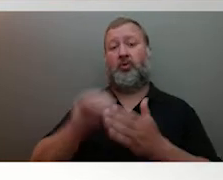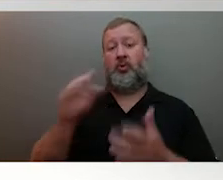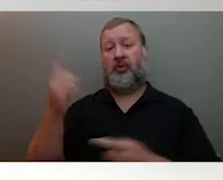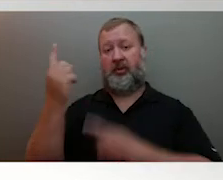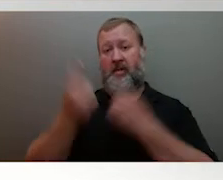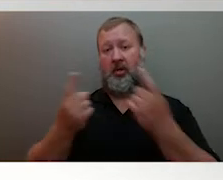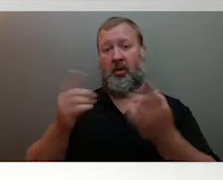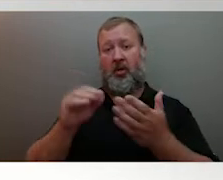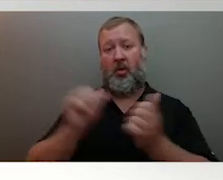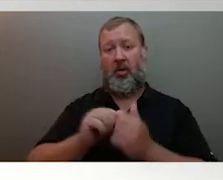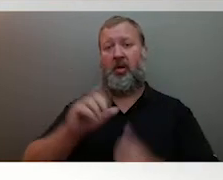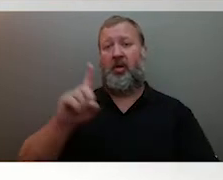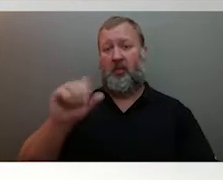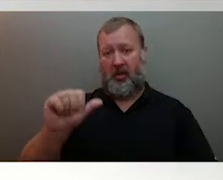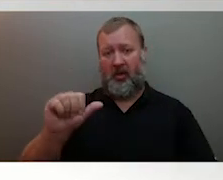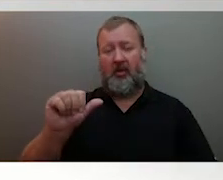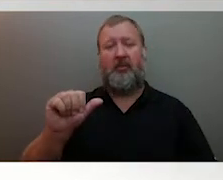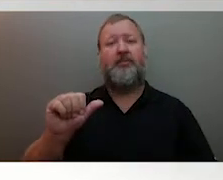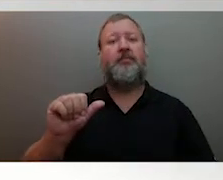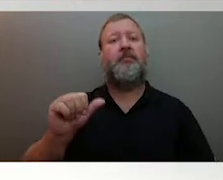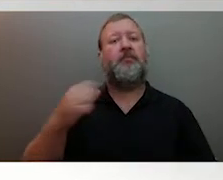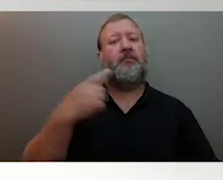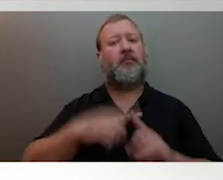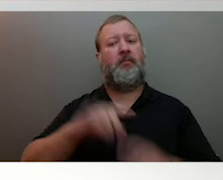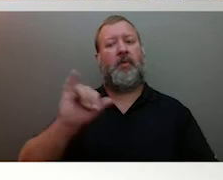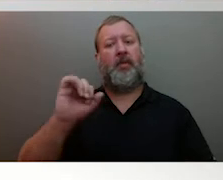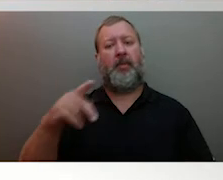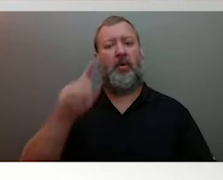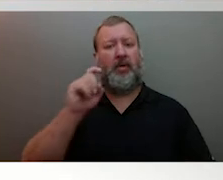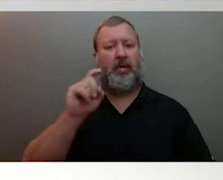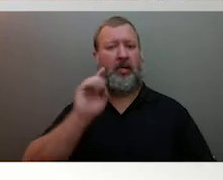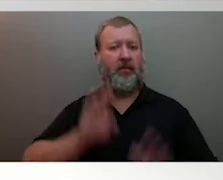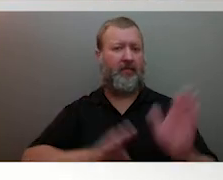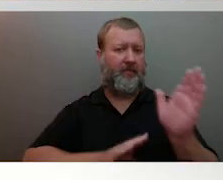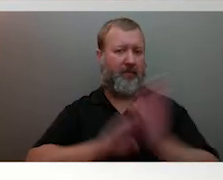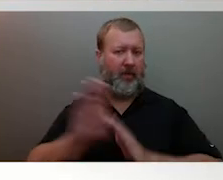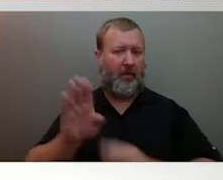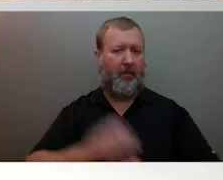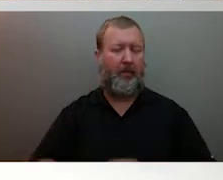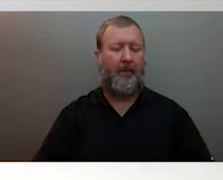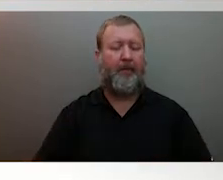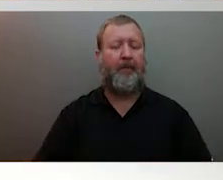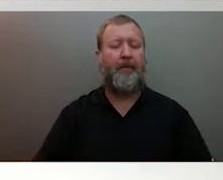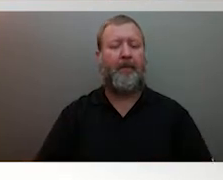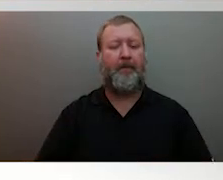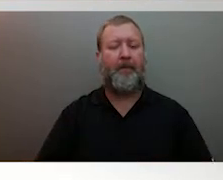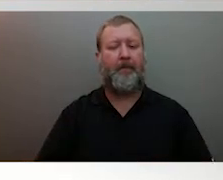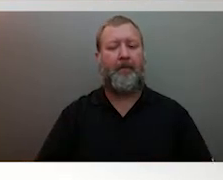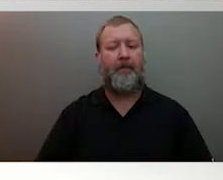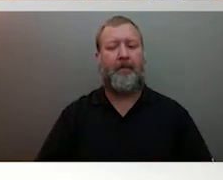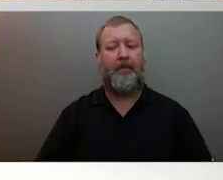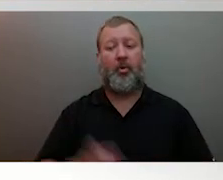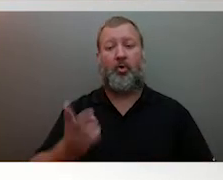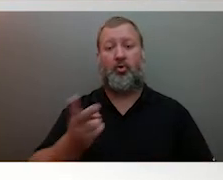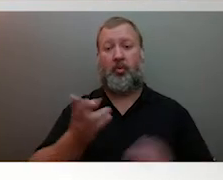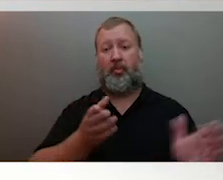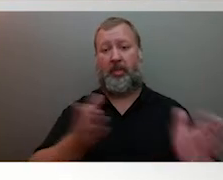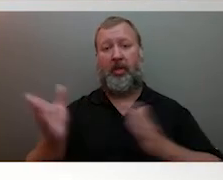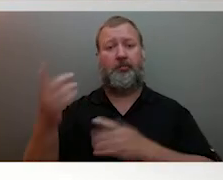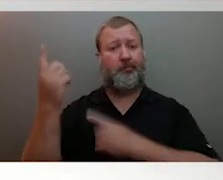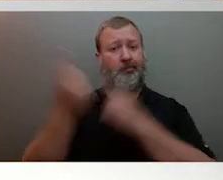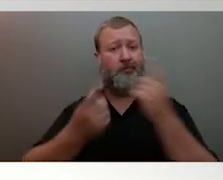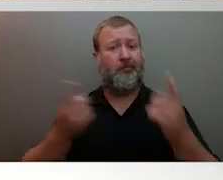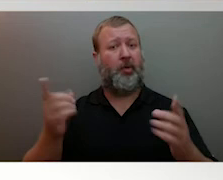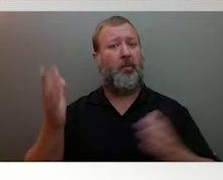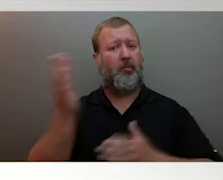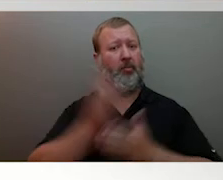considered a student with a disability, and an IEP would need to be developed. The content of these plans should be considered. That